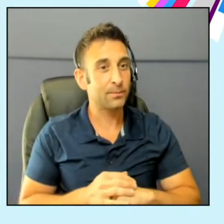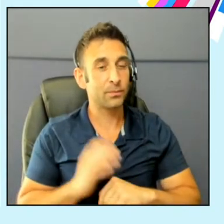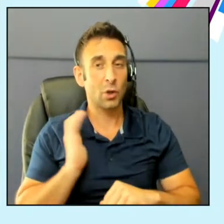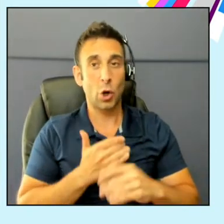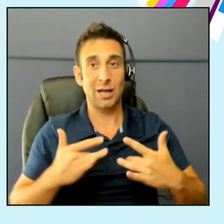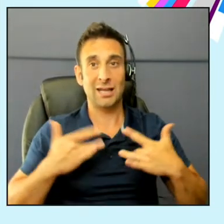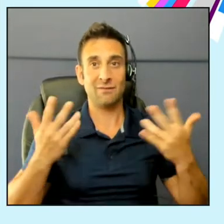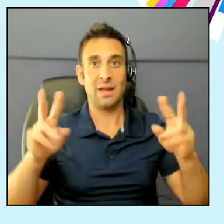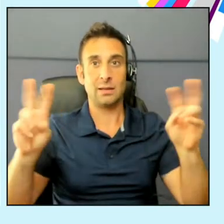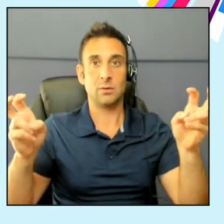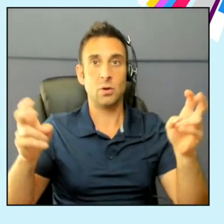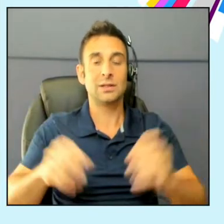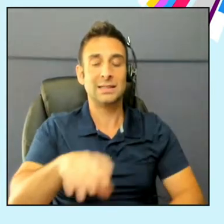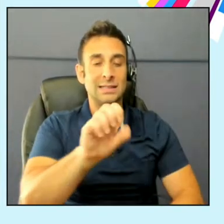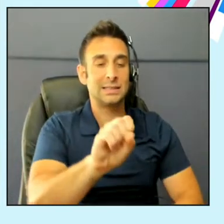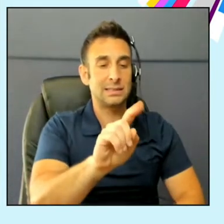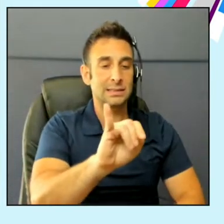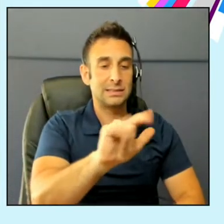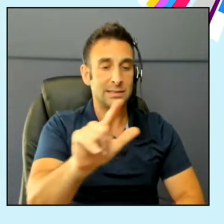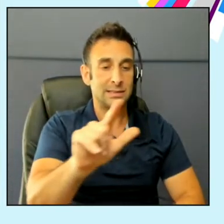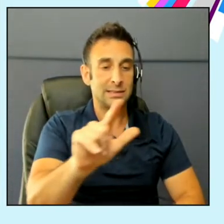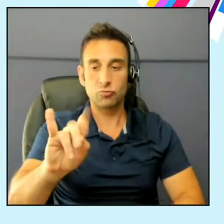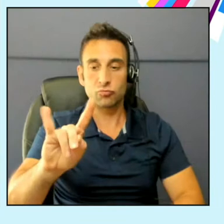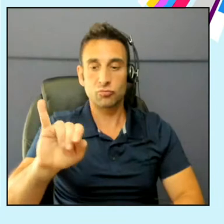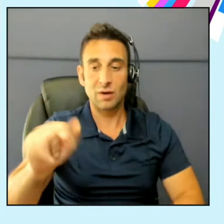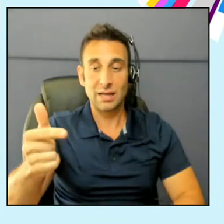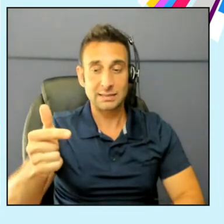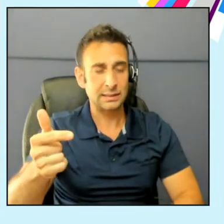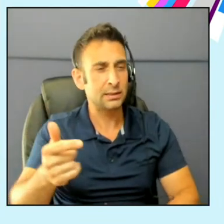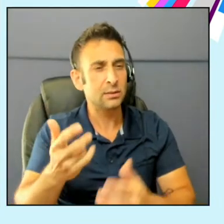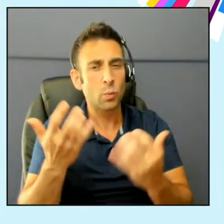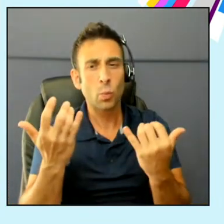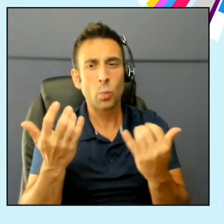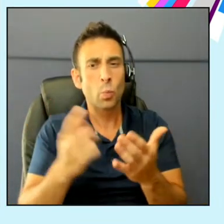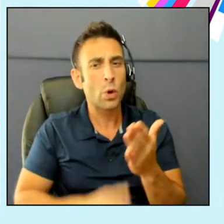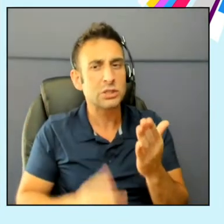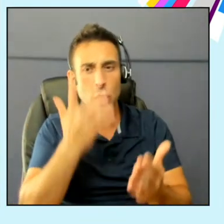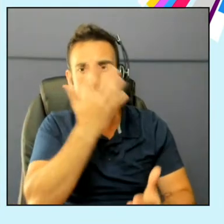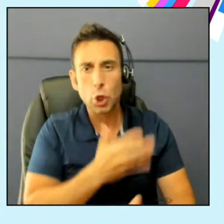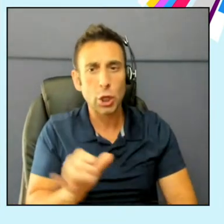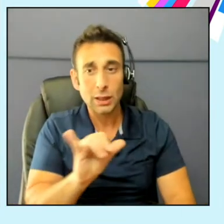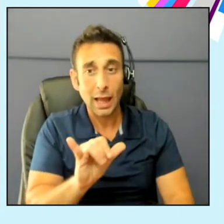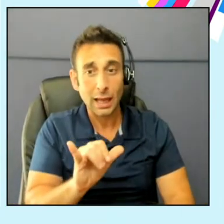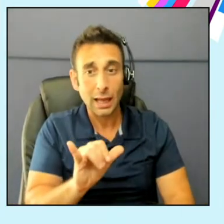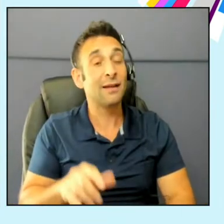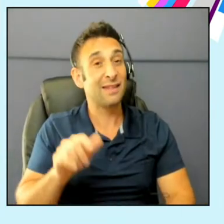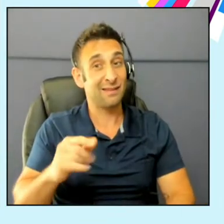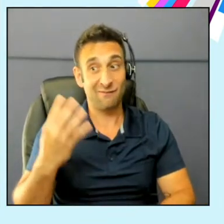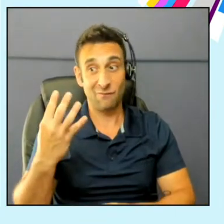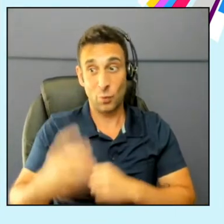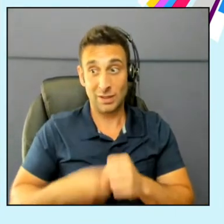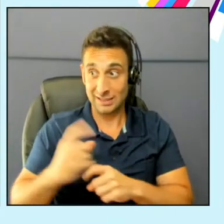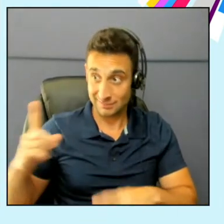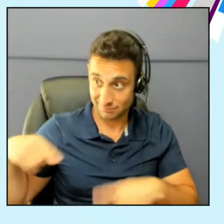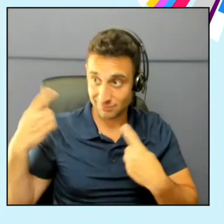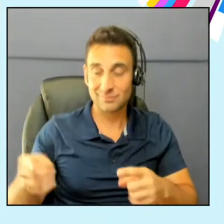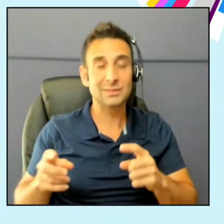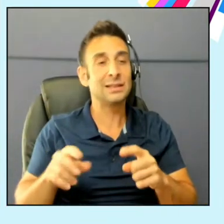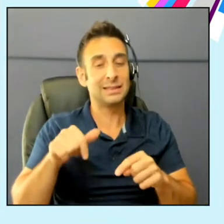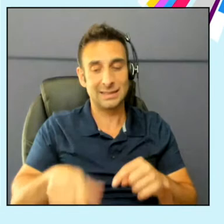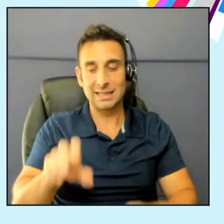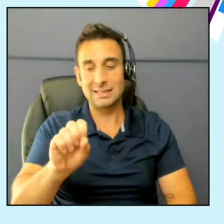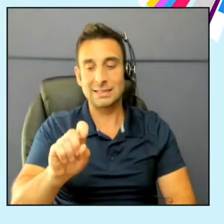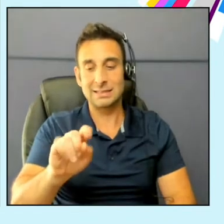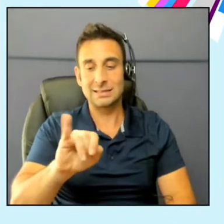Rising, A State of a Queer World. This is the fourth year of the Still Rising panel. Each year we bring together a group of leaders